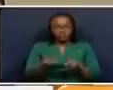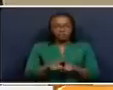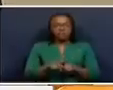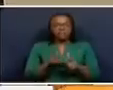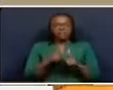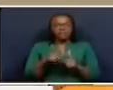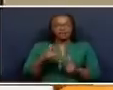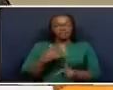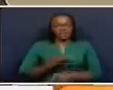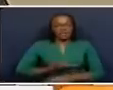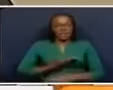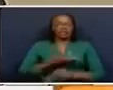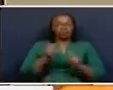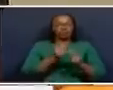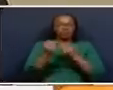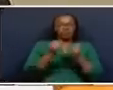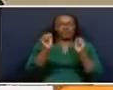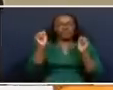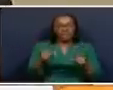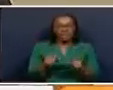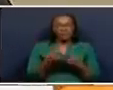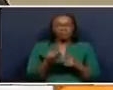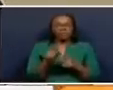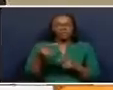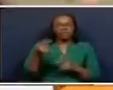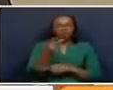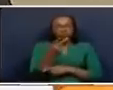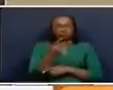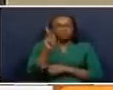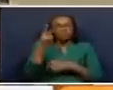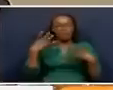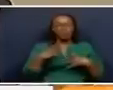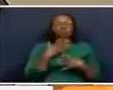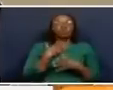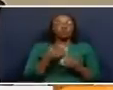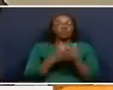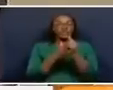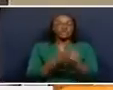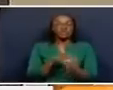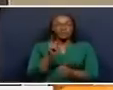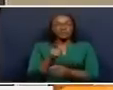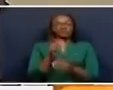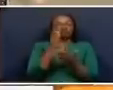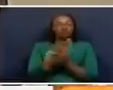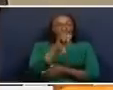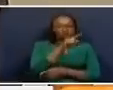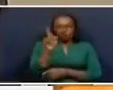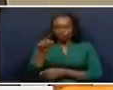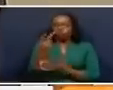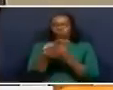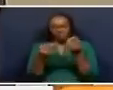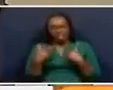We need to tell people that it's not that bad. These are just Kenyans seeking leadership. Let's hear them. It's not a big deal. They've made mistakes. They have historical